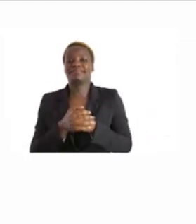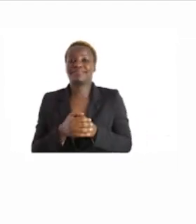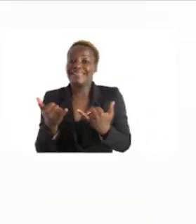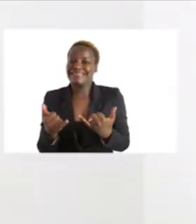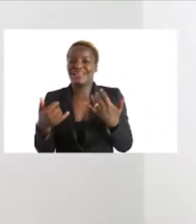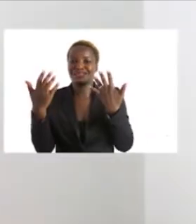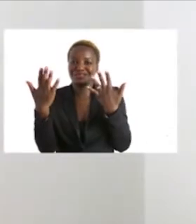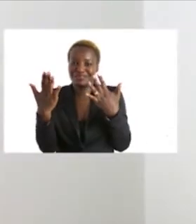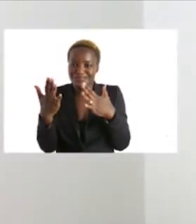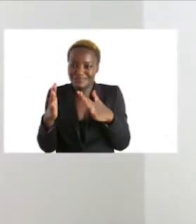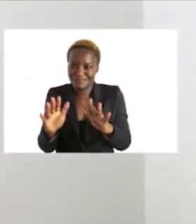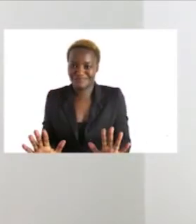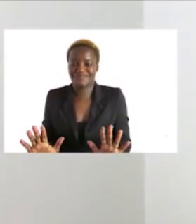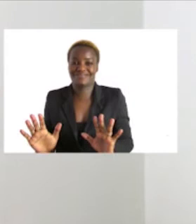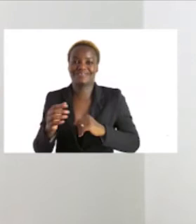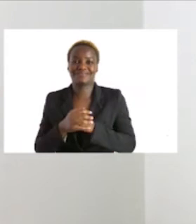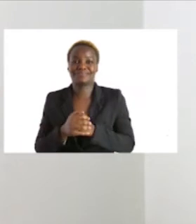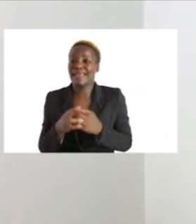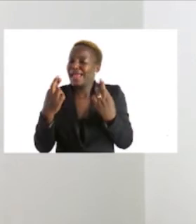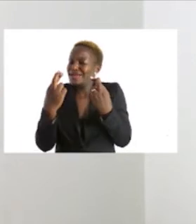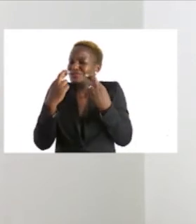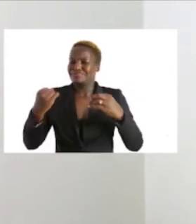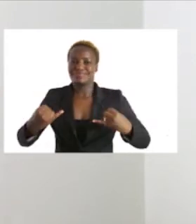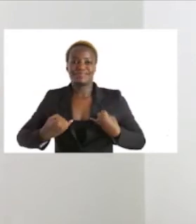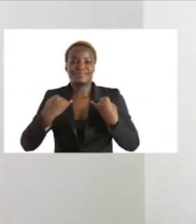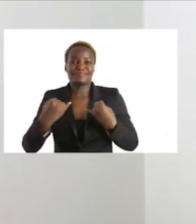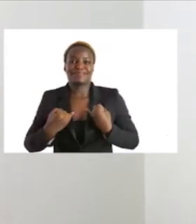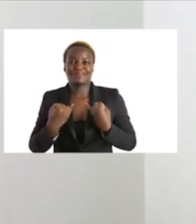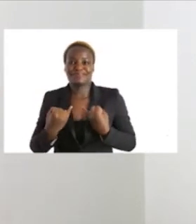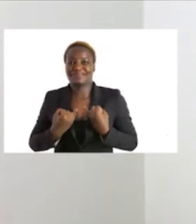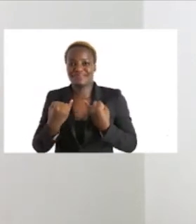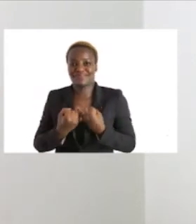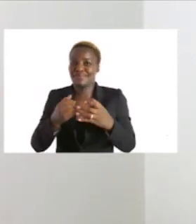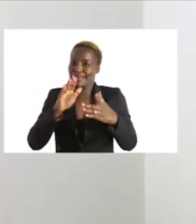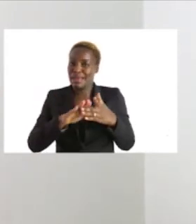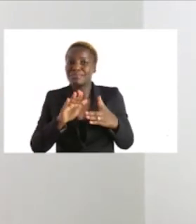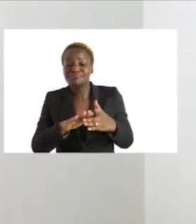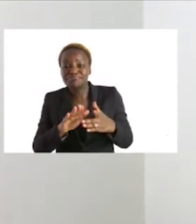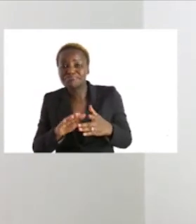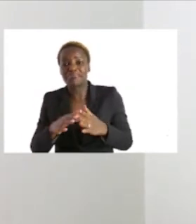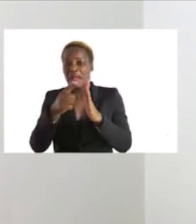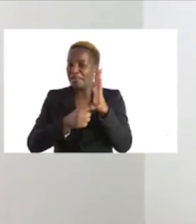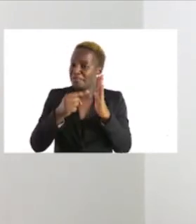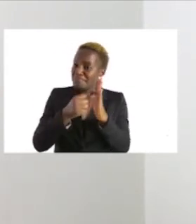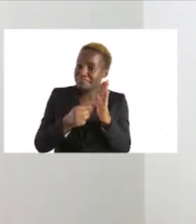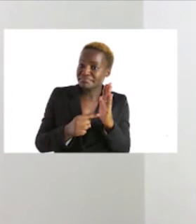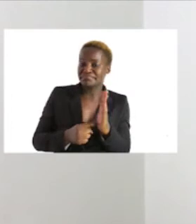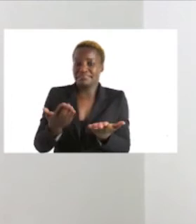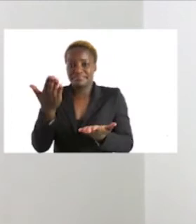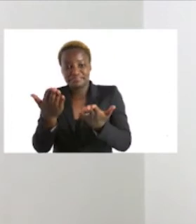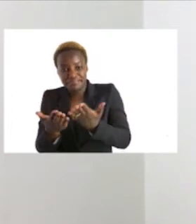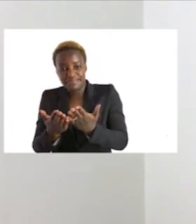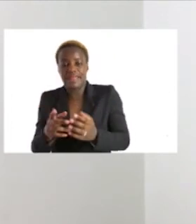of today's lesson. I hope you have enjoyed the lesson about the calendars and the